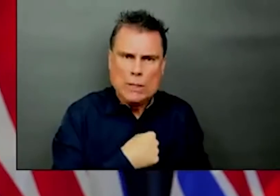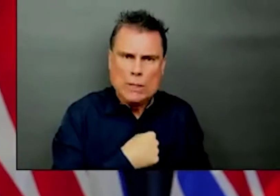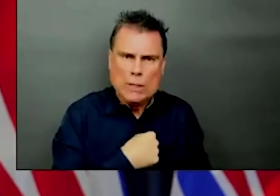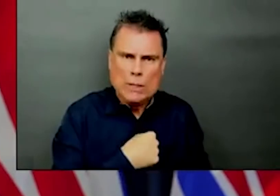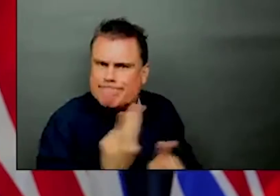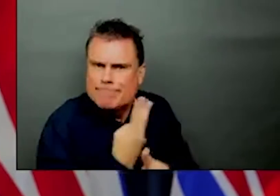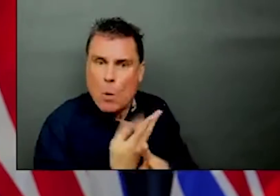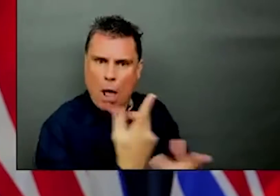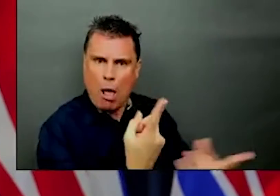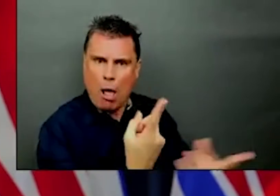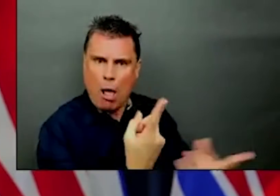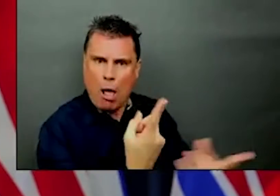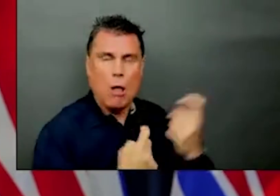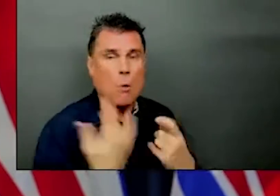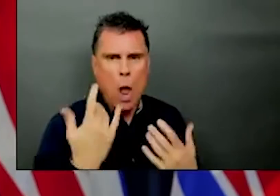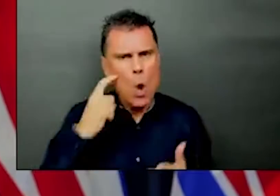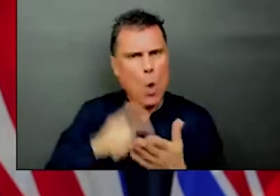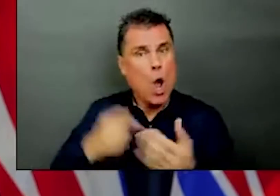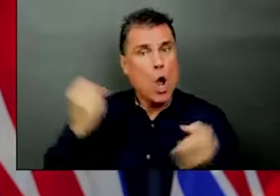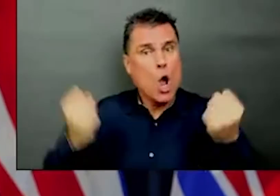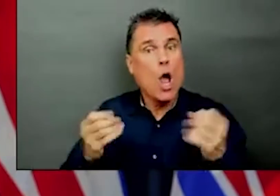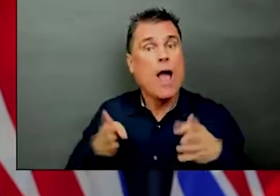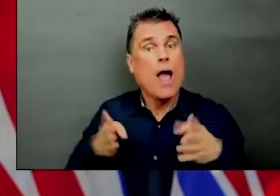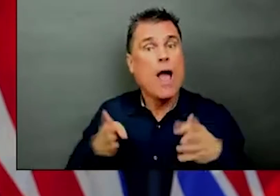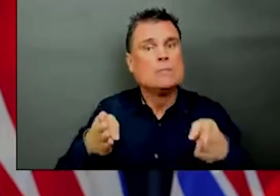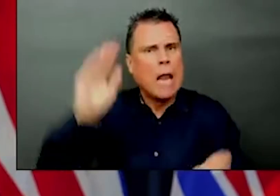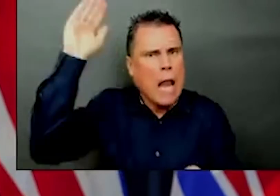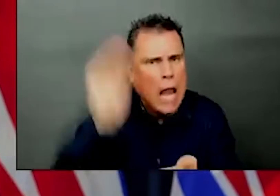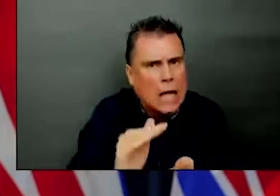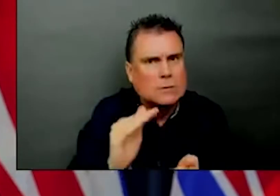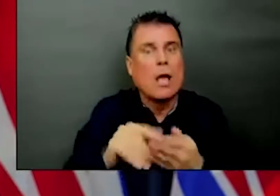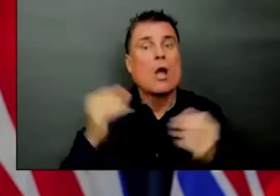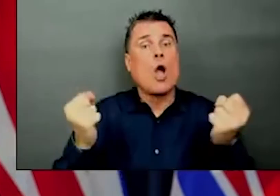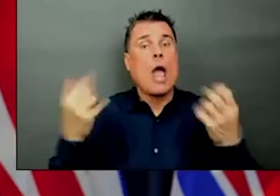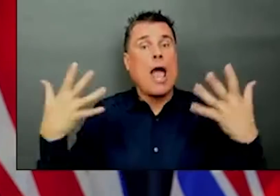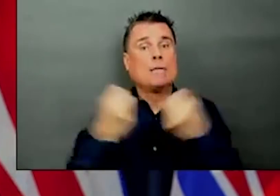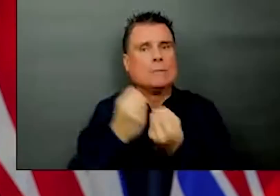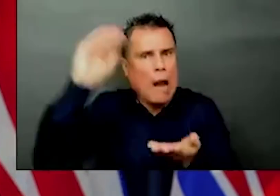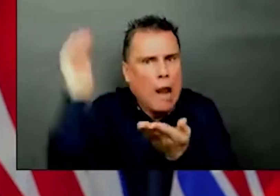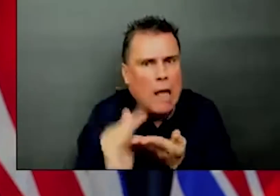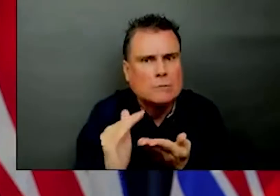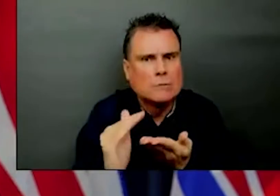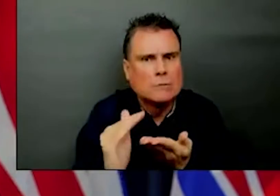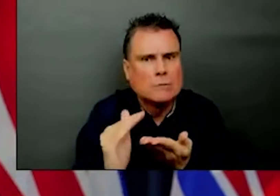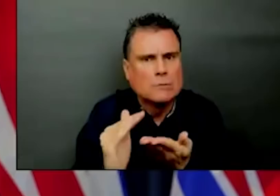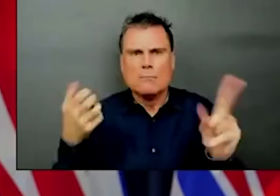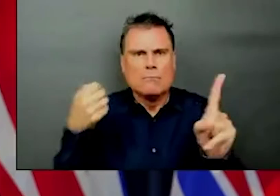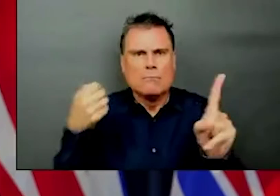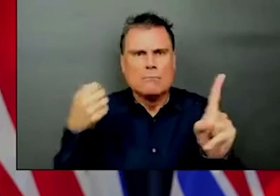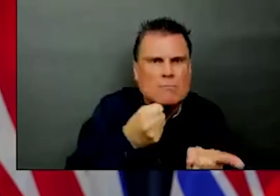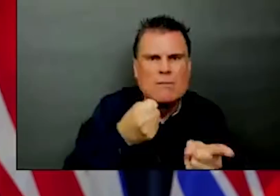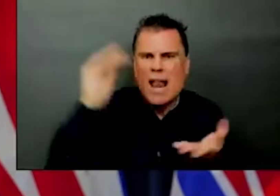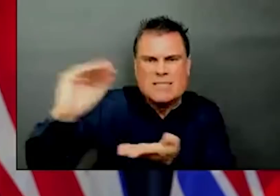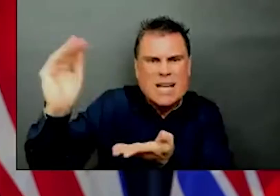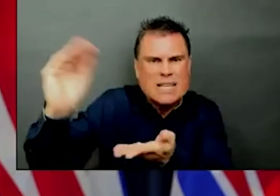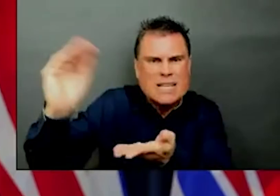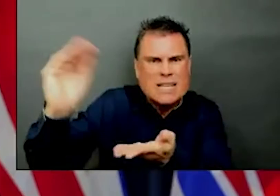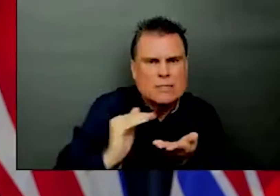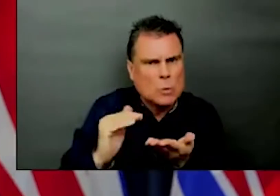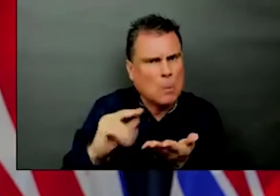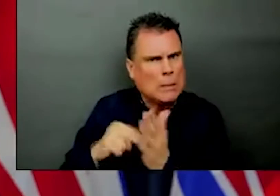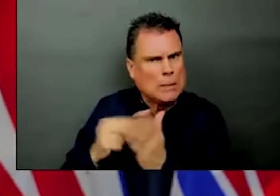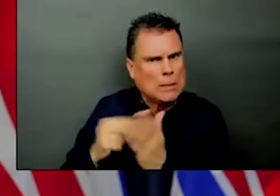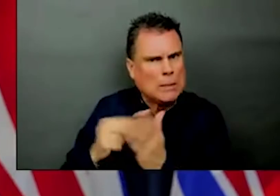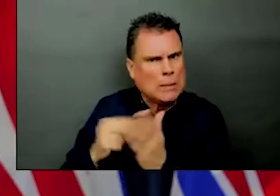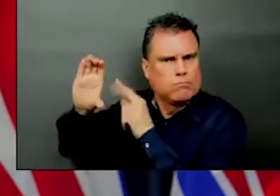accidents. We've seen fewer claims. Will there be a benefit to drivers? And as Minister Farnworth said, based on the past 3 years